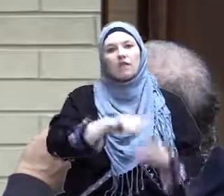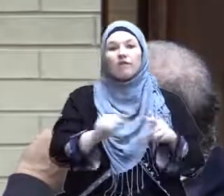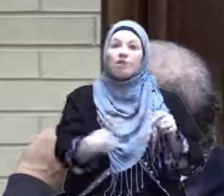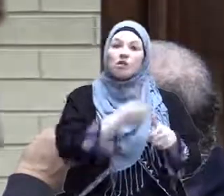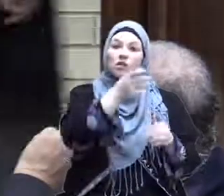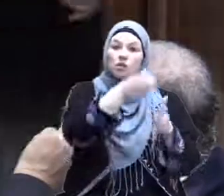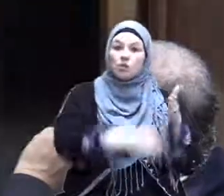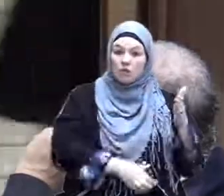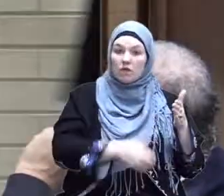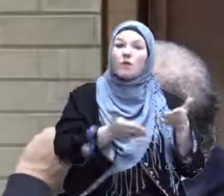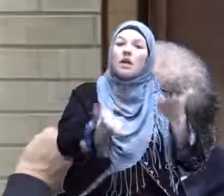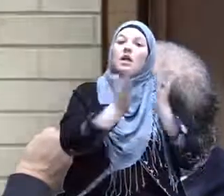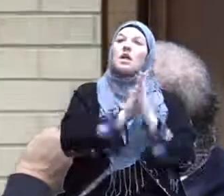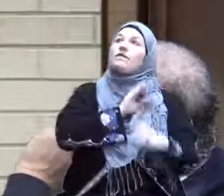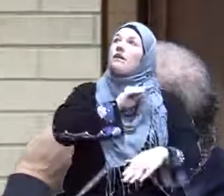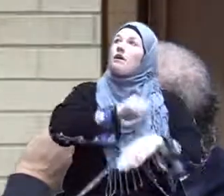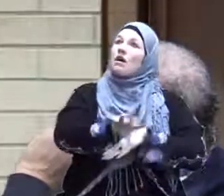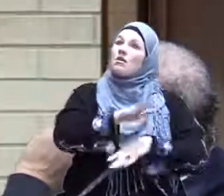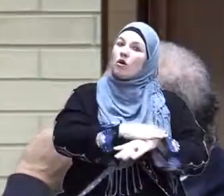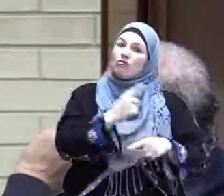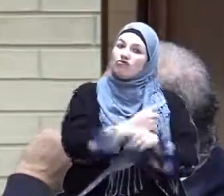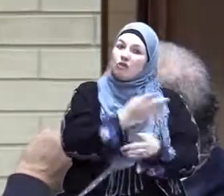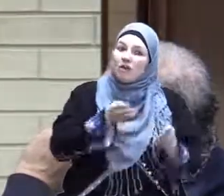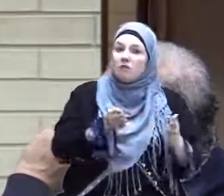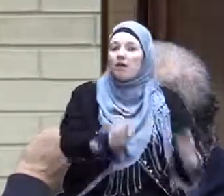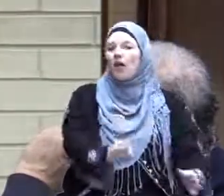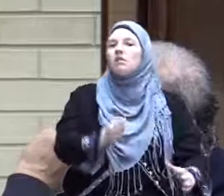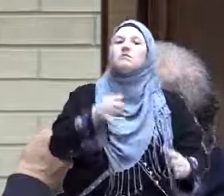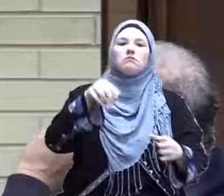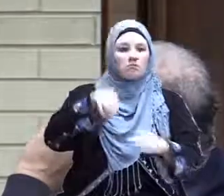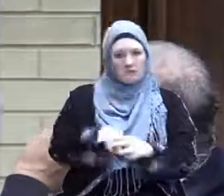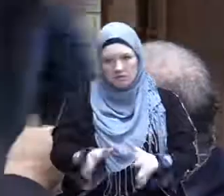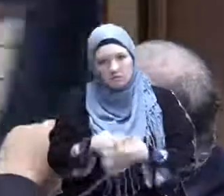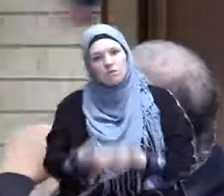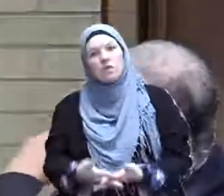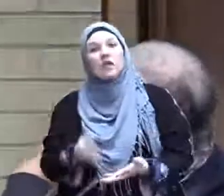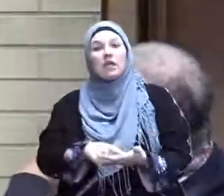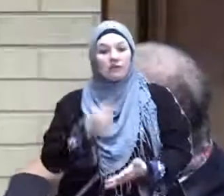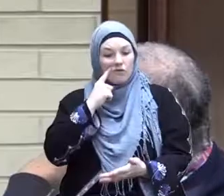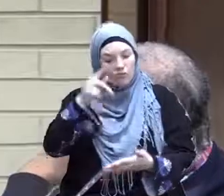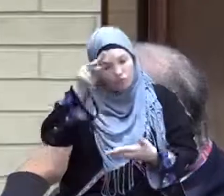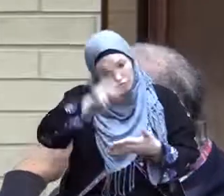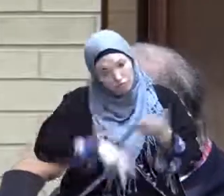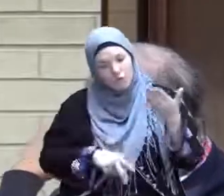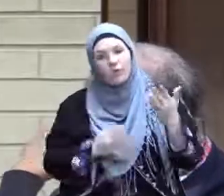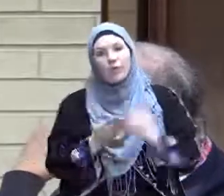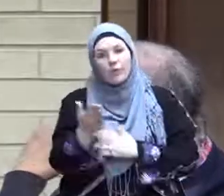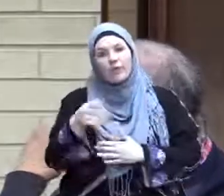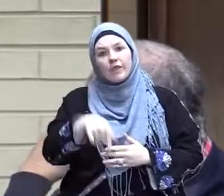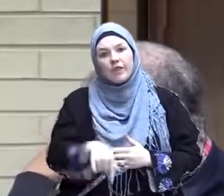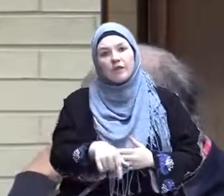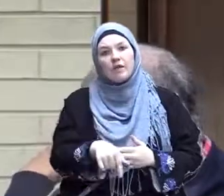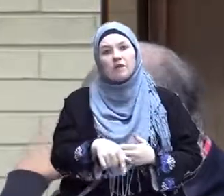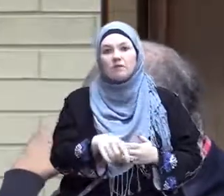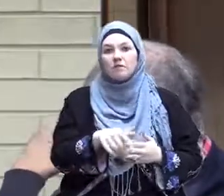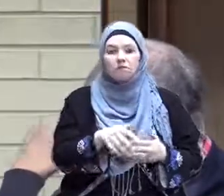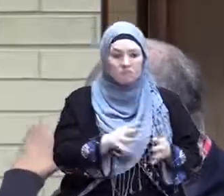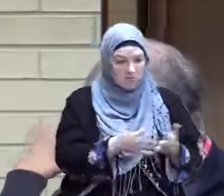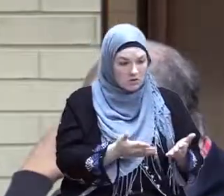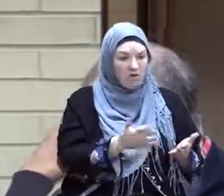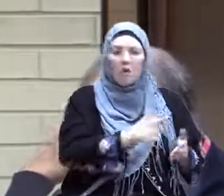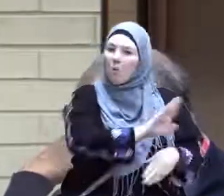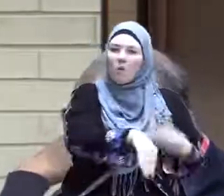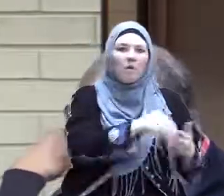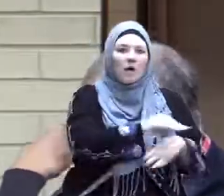is exclusively in this book. So if you cross over this book and seek guidance anywhere,